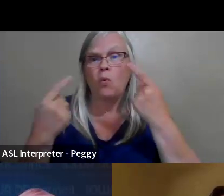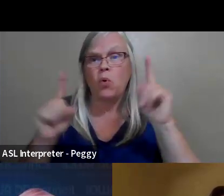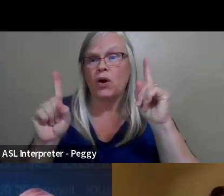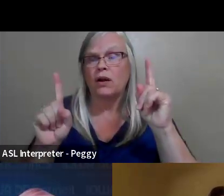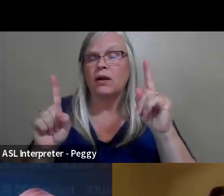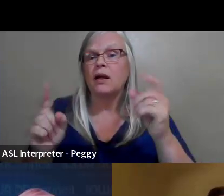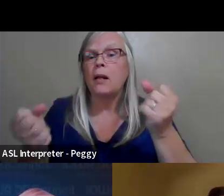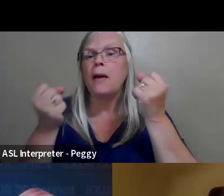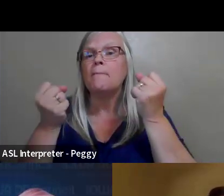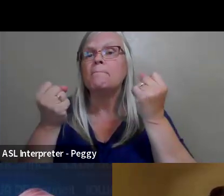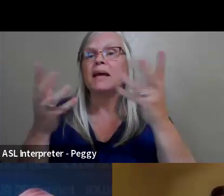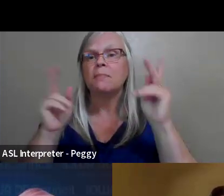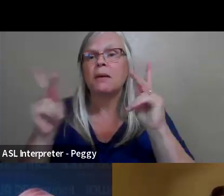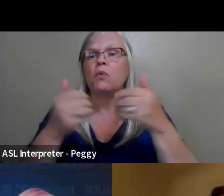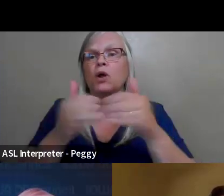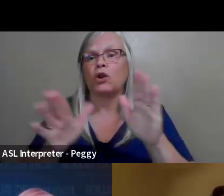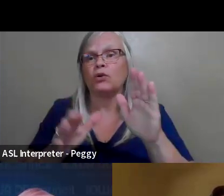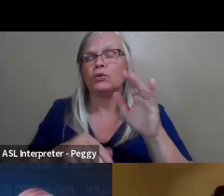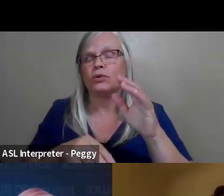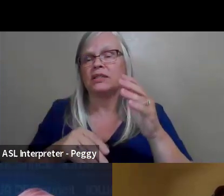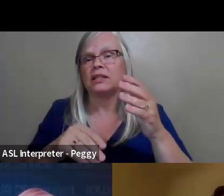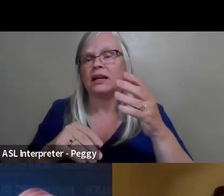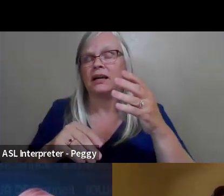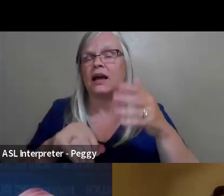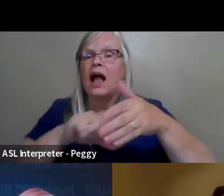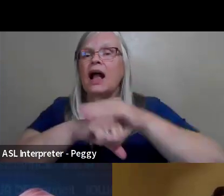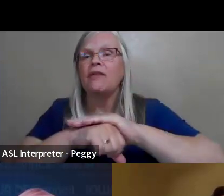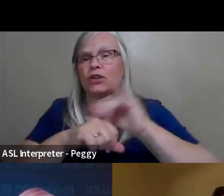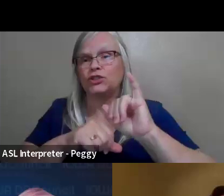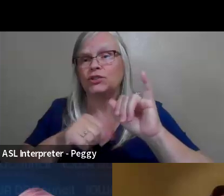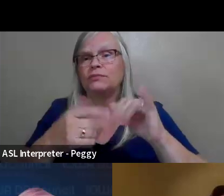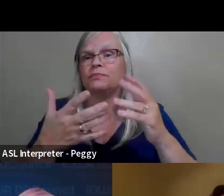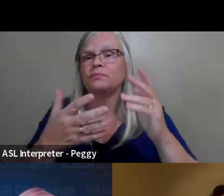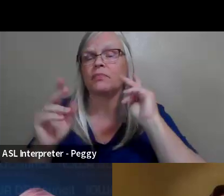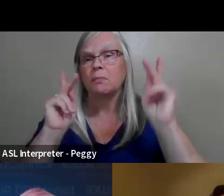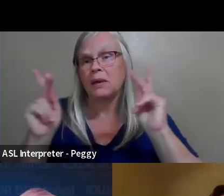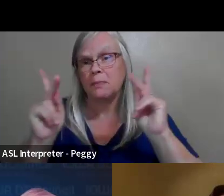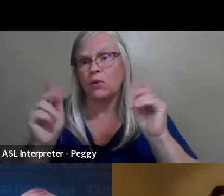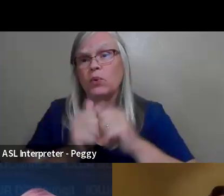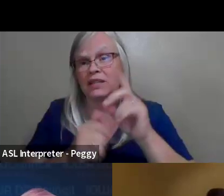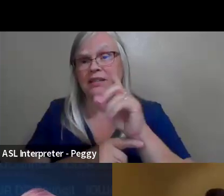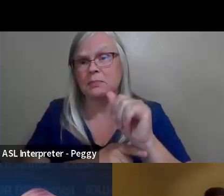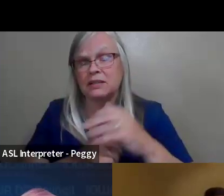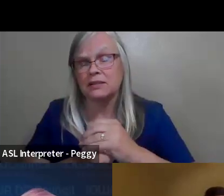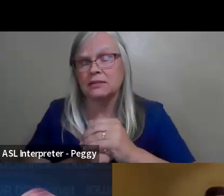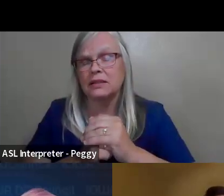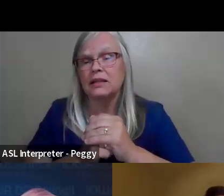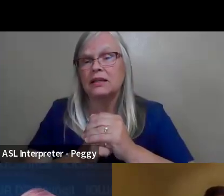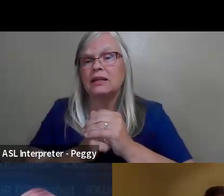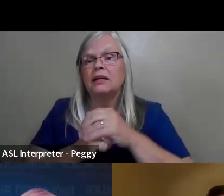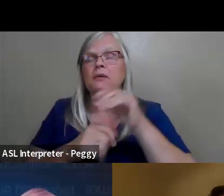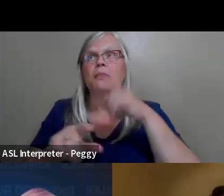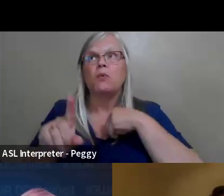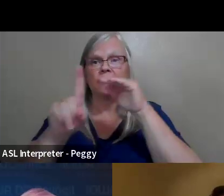a lot of people will lose coverage, a lot of people in the expansion population, including people with disabilities. But what we need to remind the